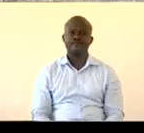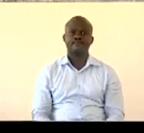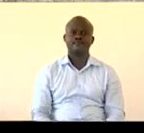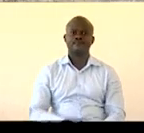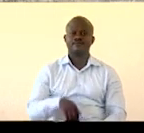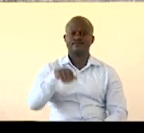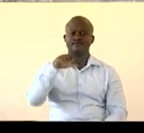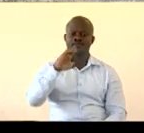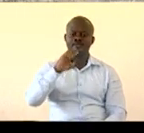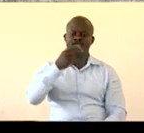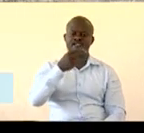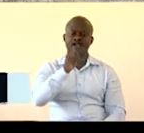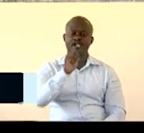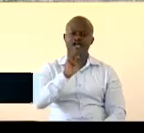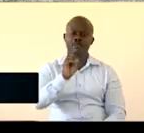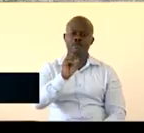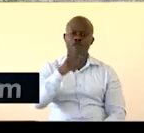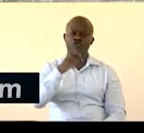Chemotropism